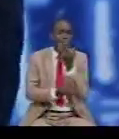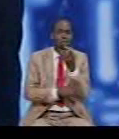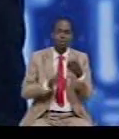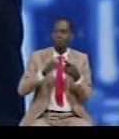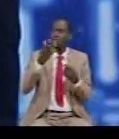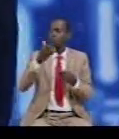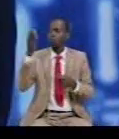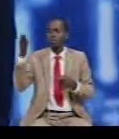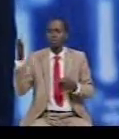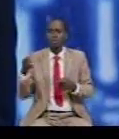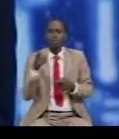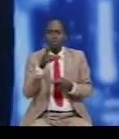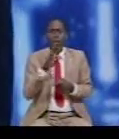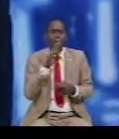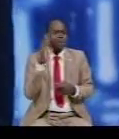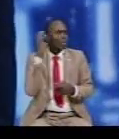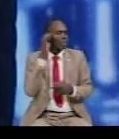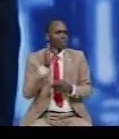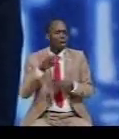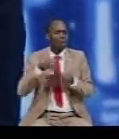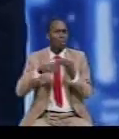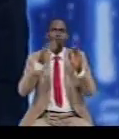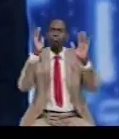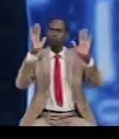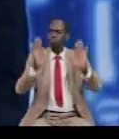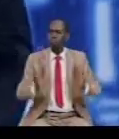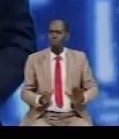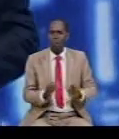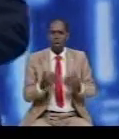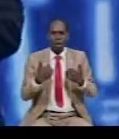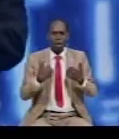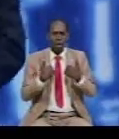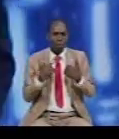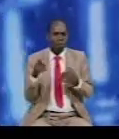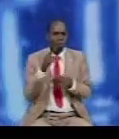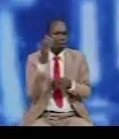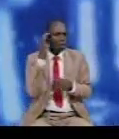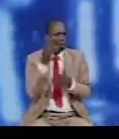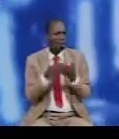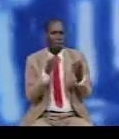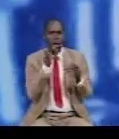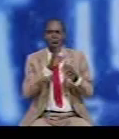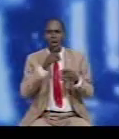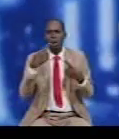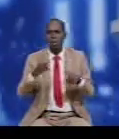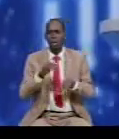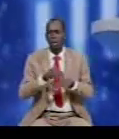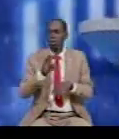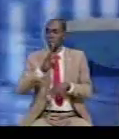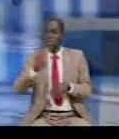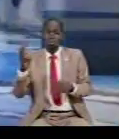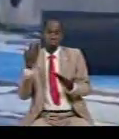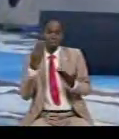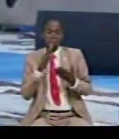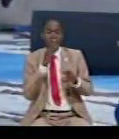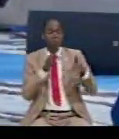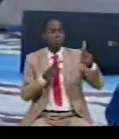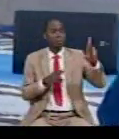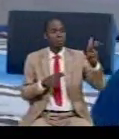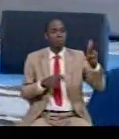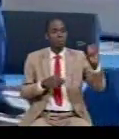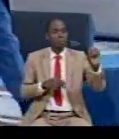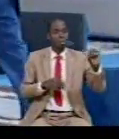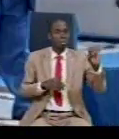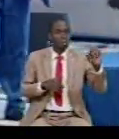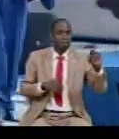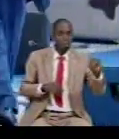trouble? Are you hearing about what is going on in the West, whether it's Russia or it is Ukraine, or whether